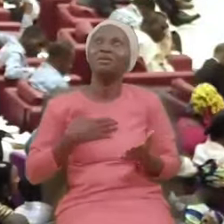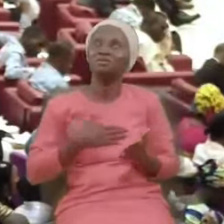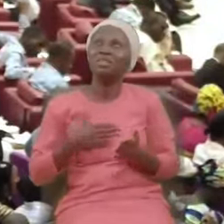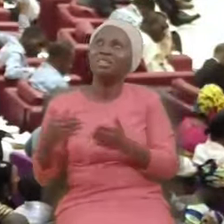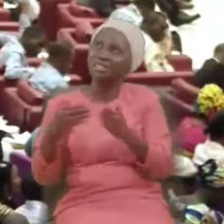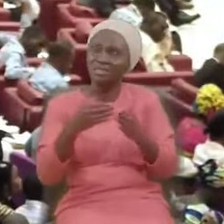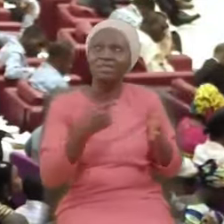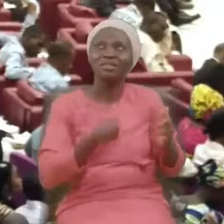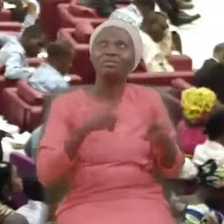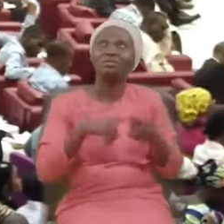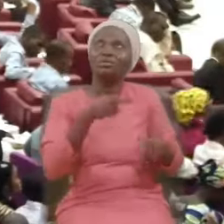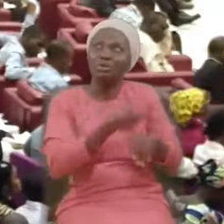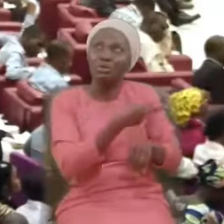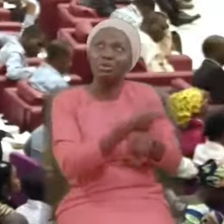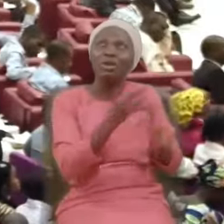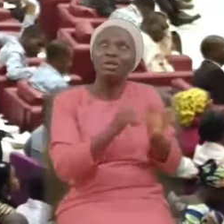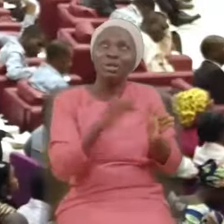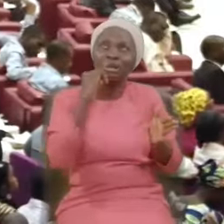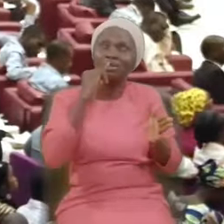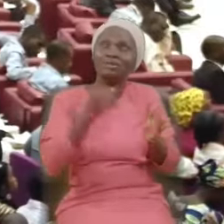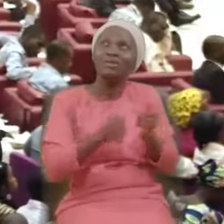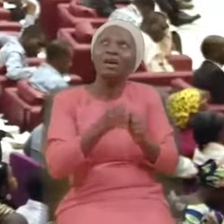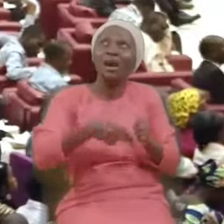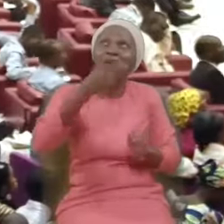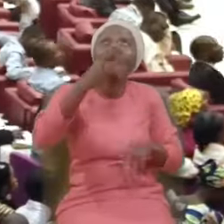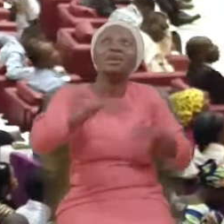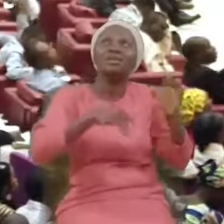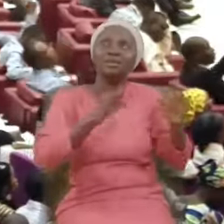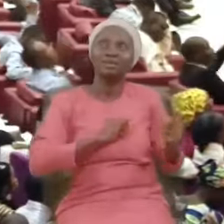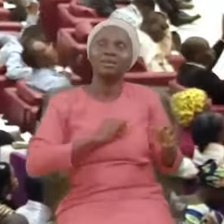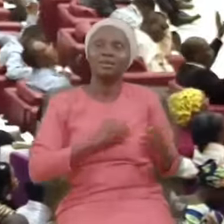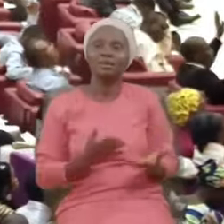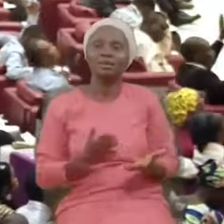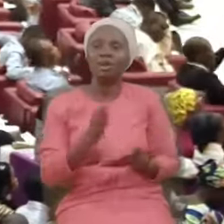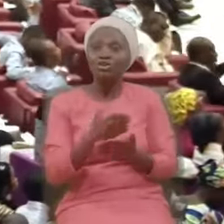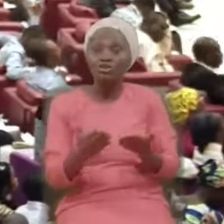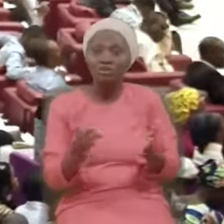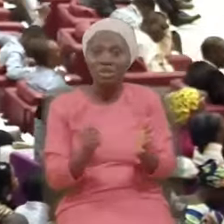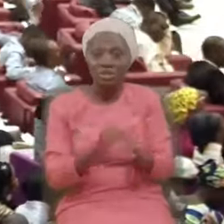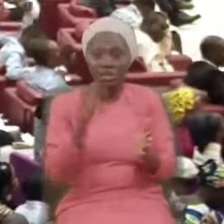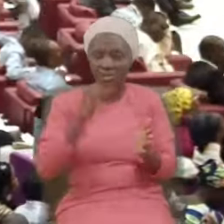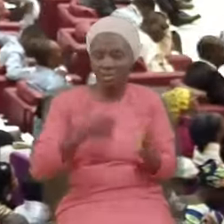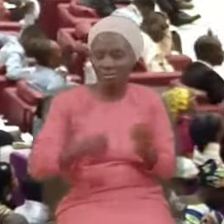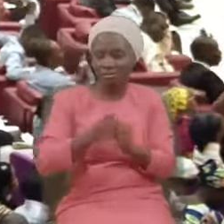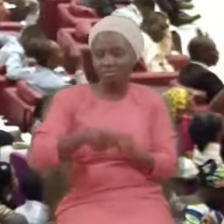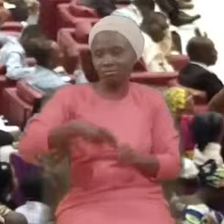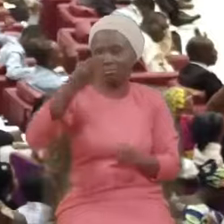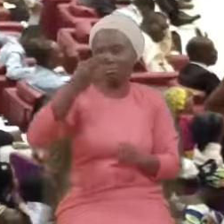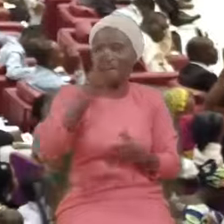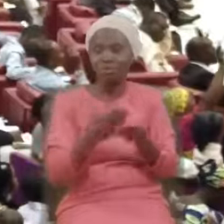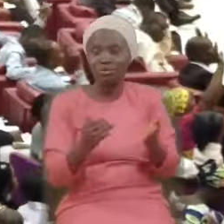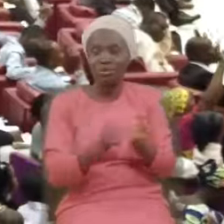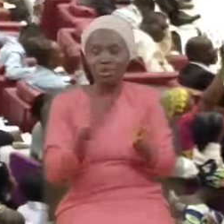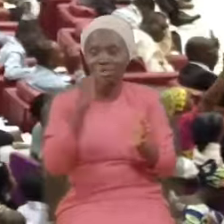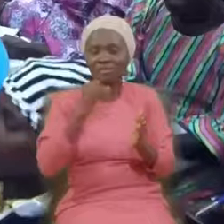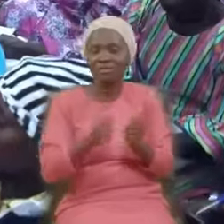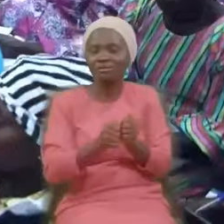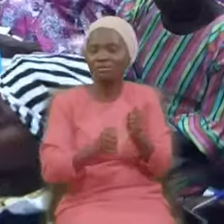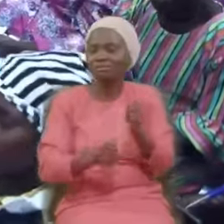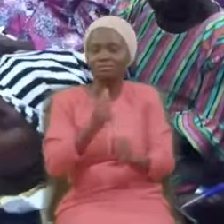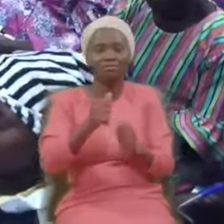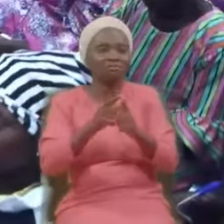higher than I. Something higher, something greater, something